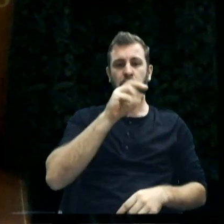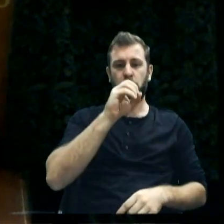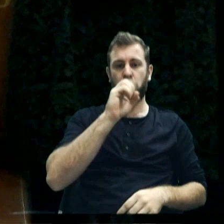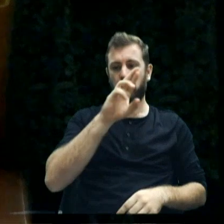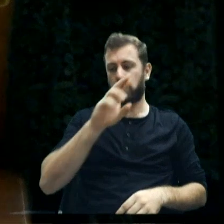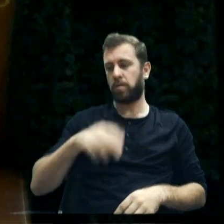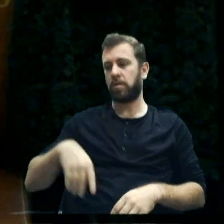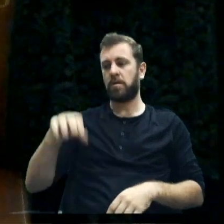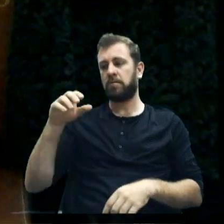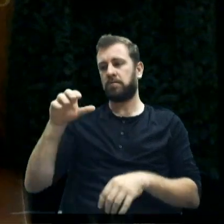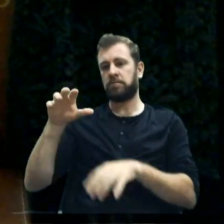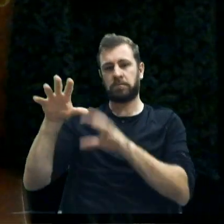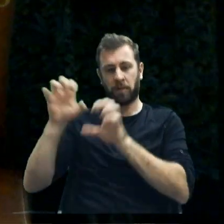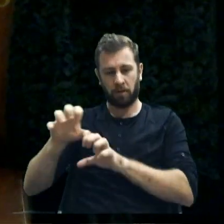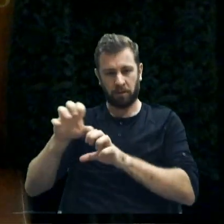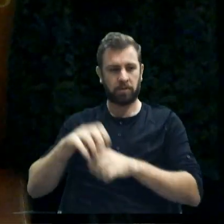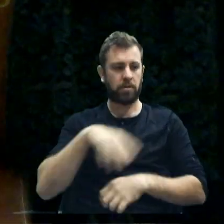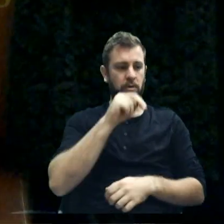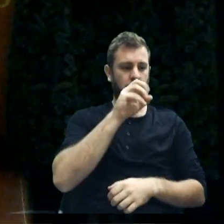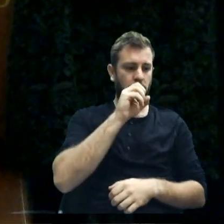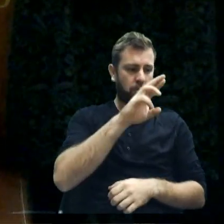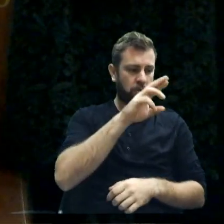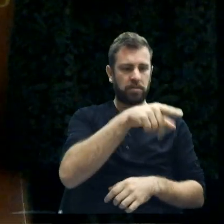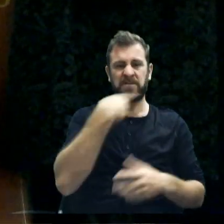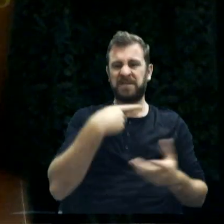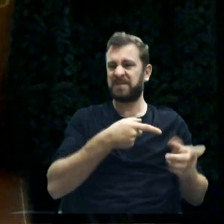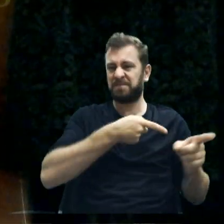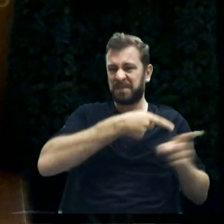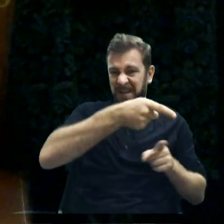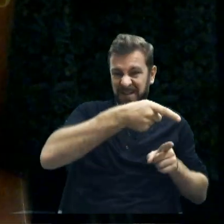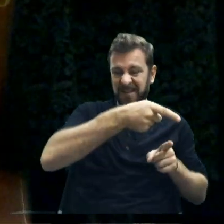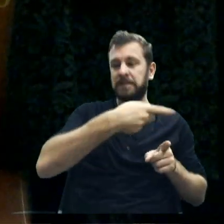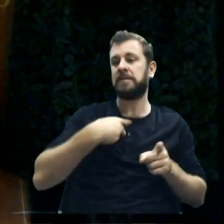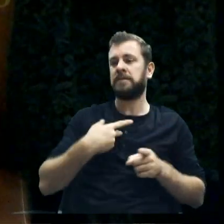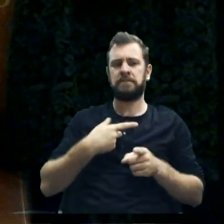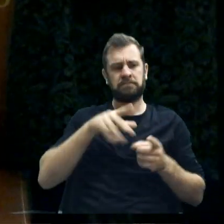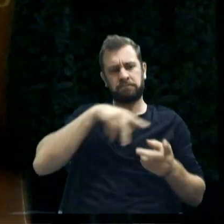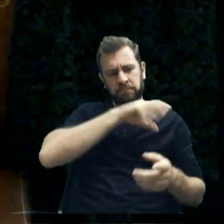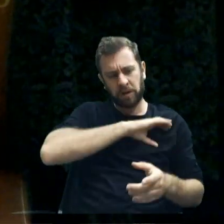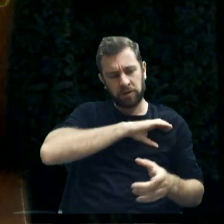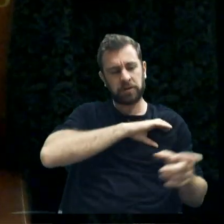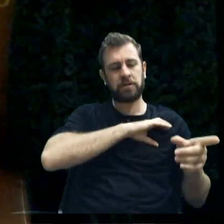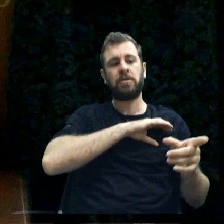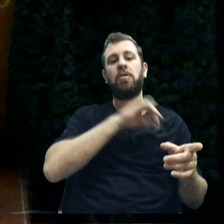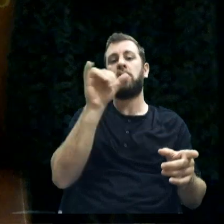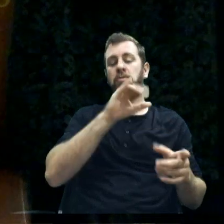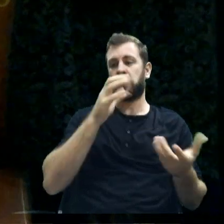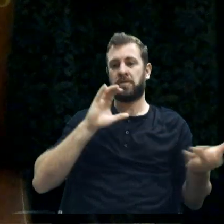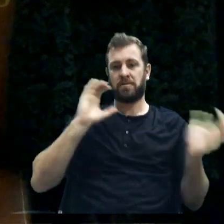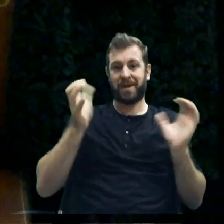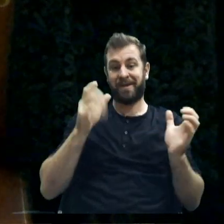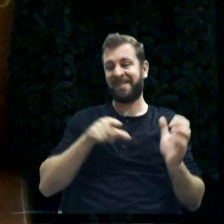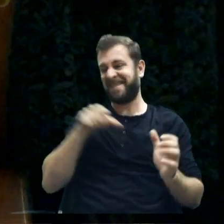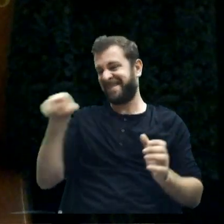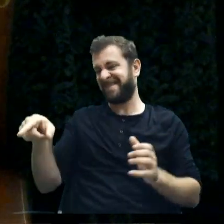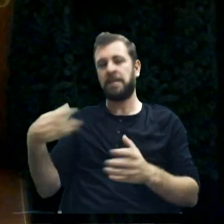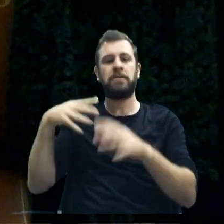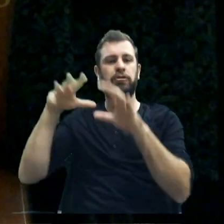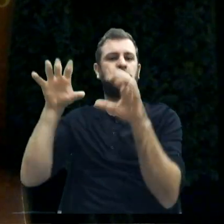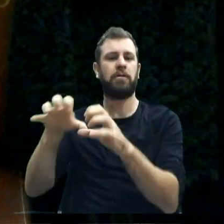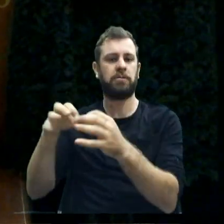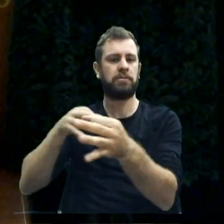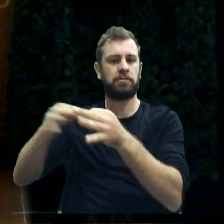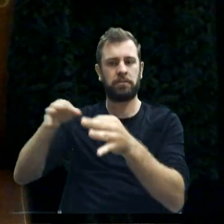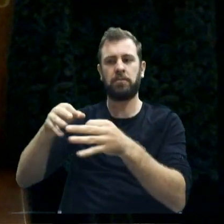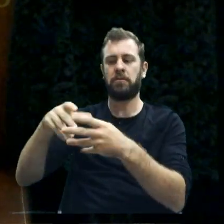its specialty and its characteristics. And of course, by comparison, the characteristics of the word dhulamat.